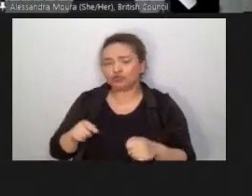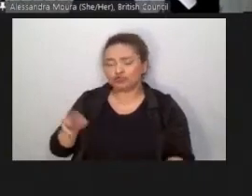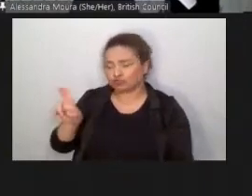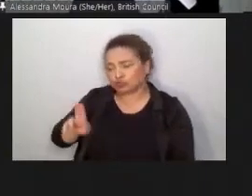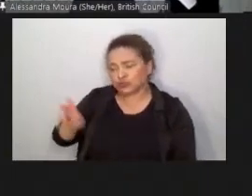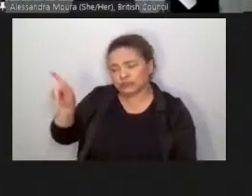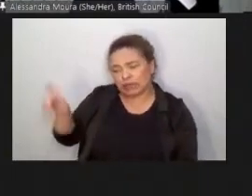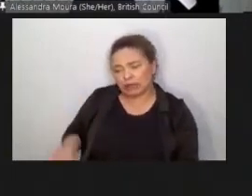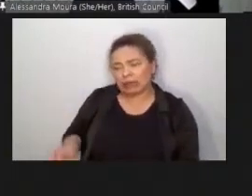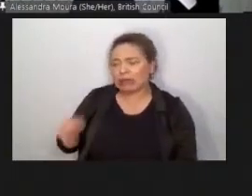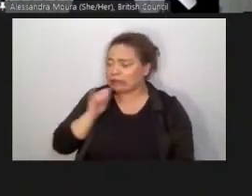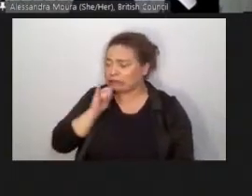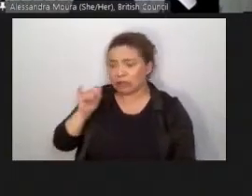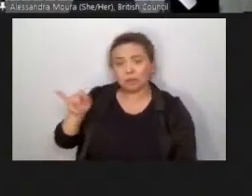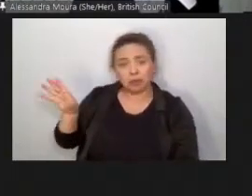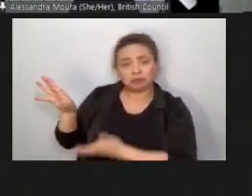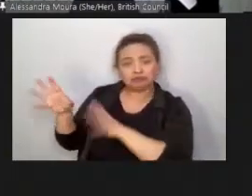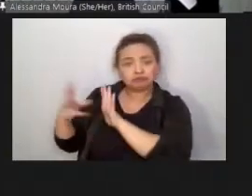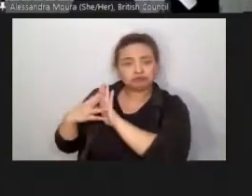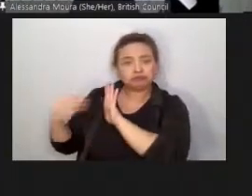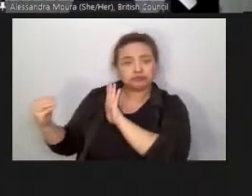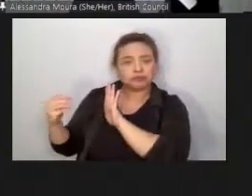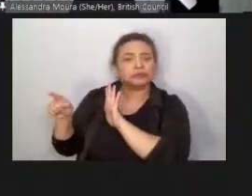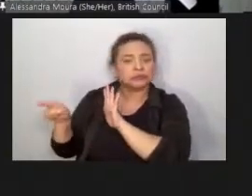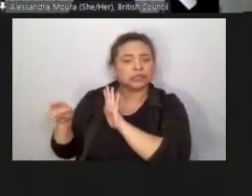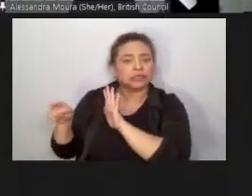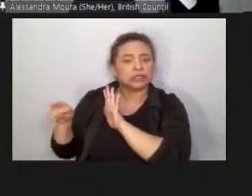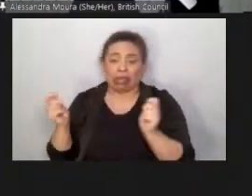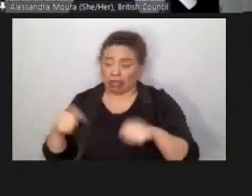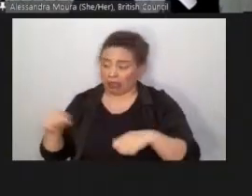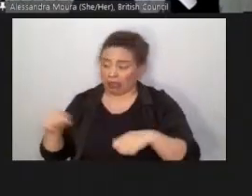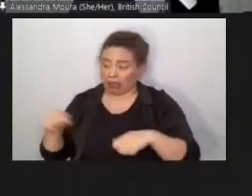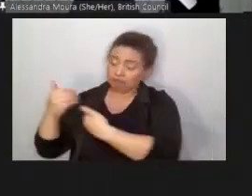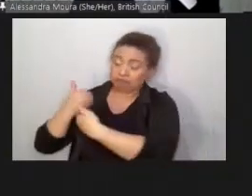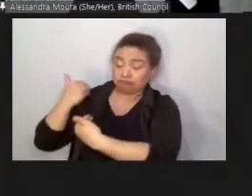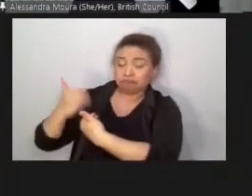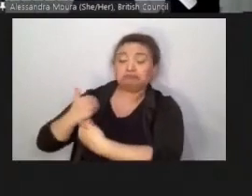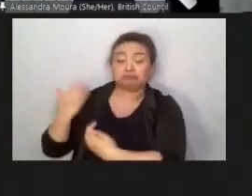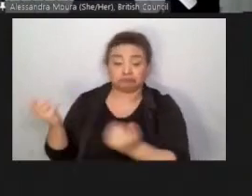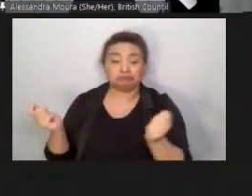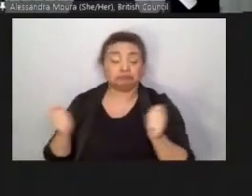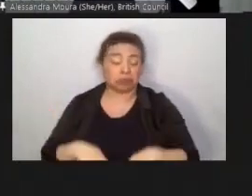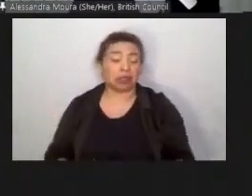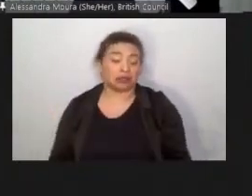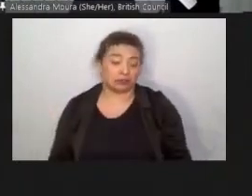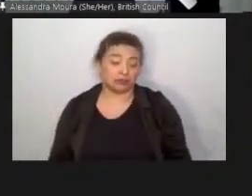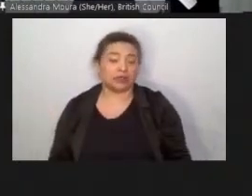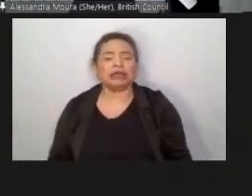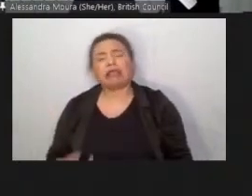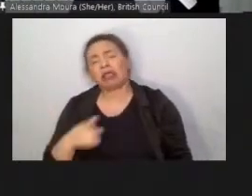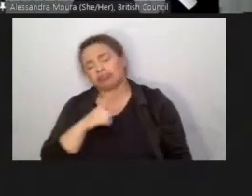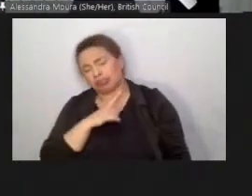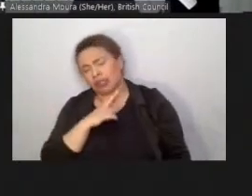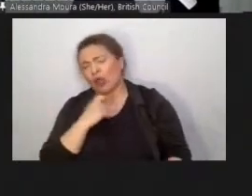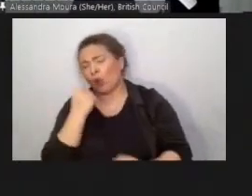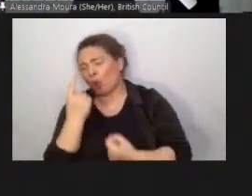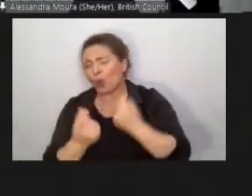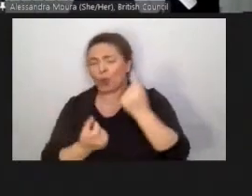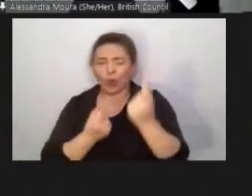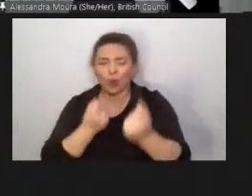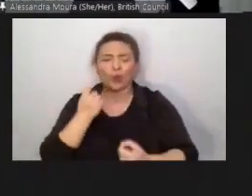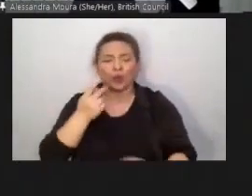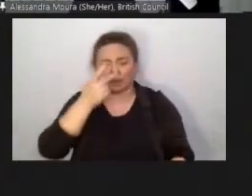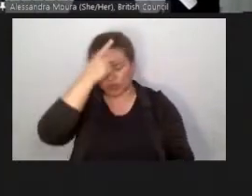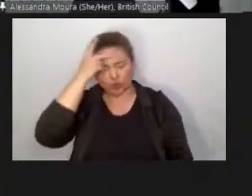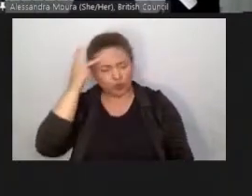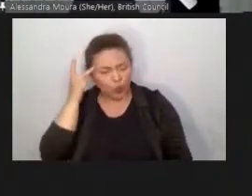good. So I have a few colleagues that whatever the work is that I'm doing, and this, if